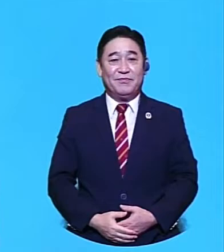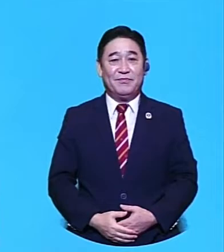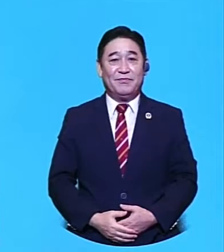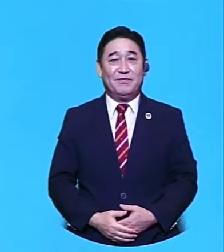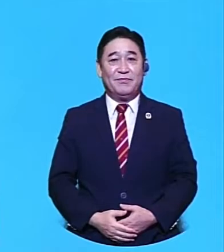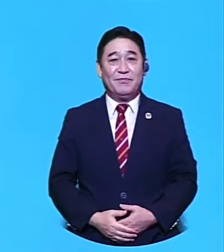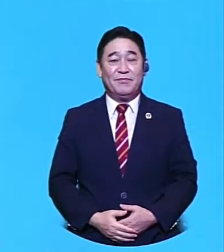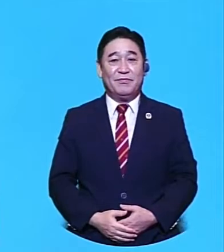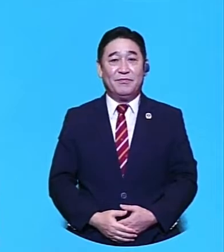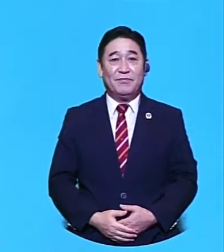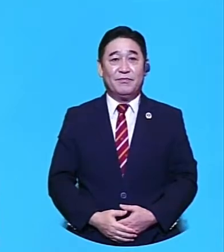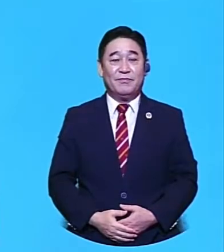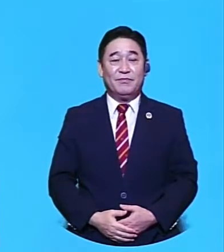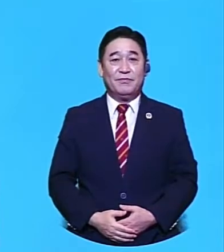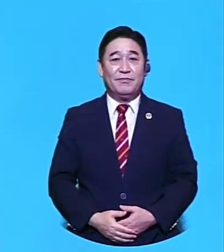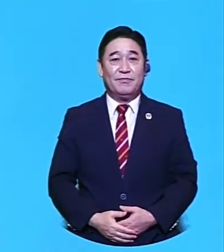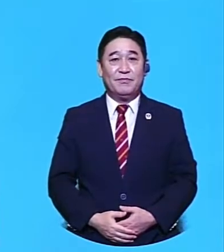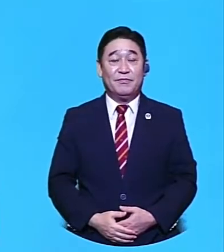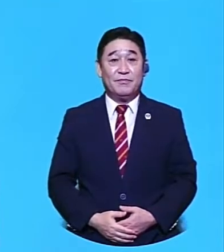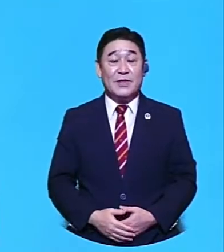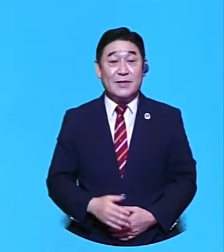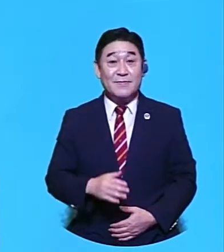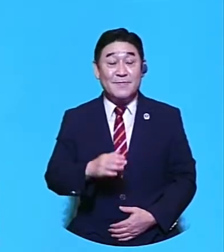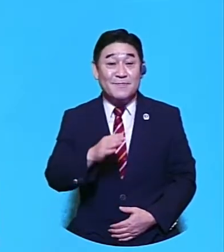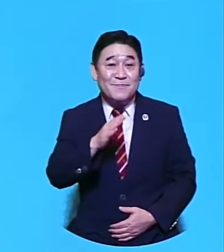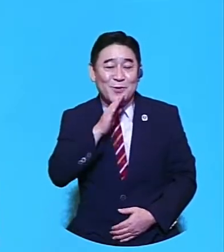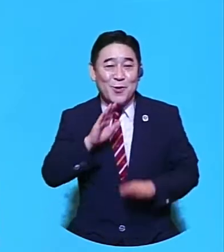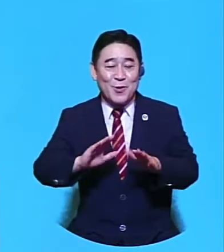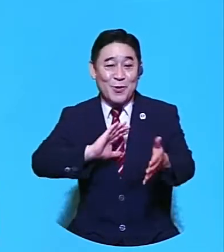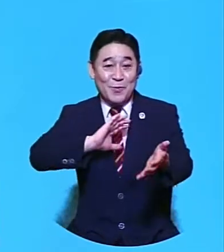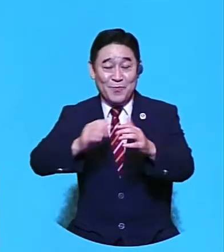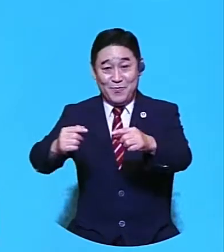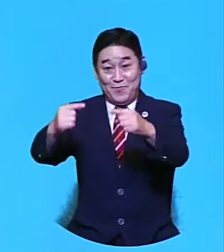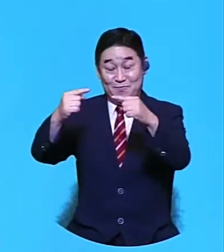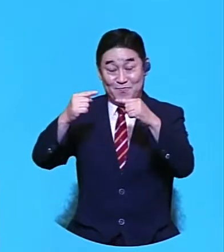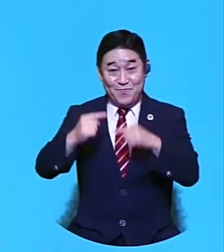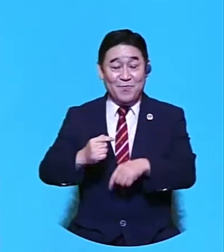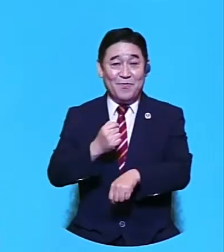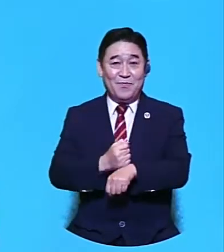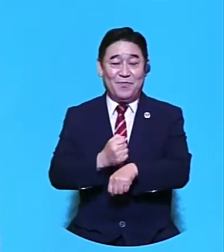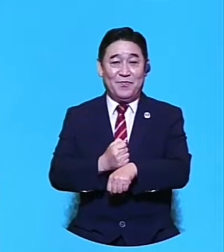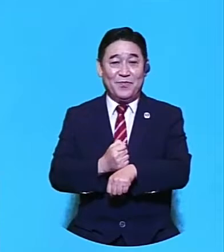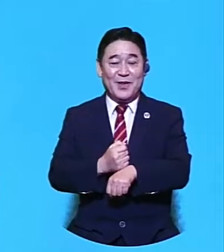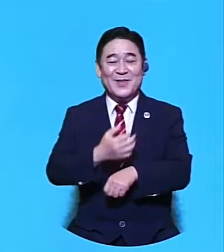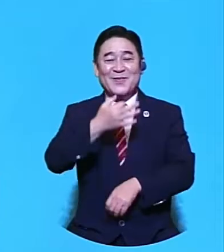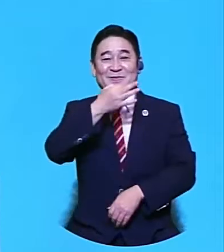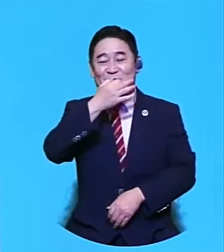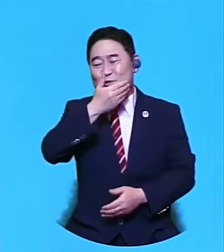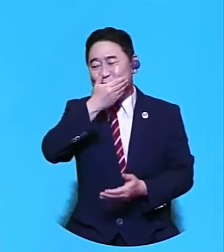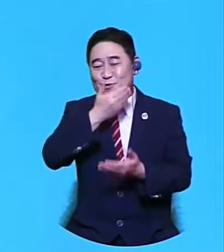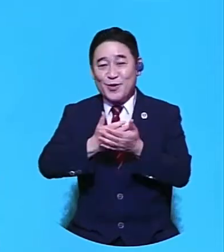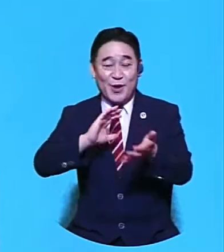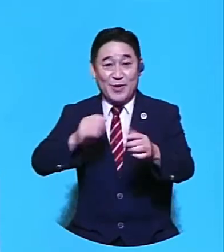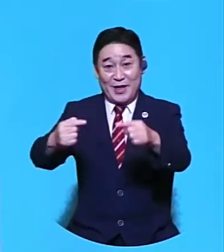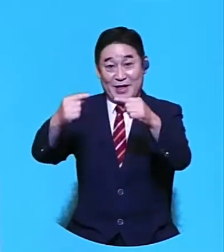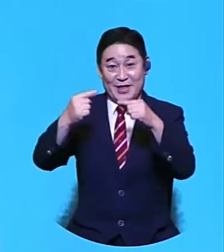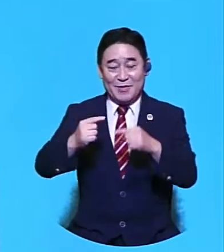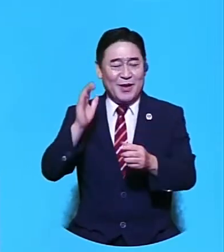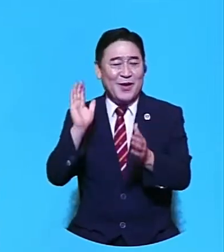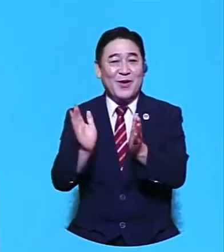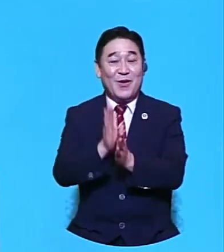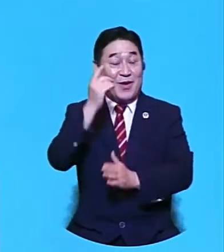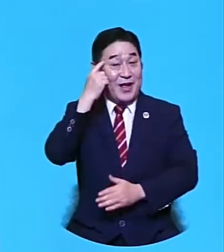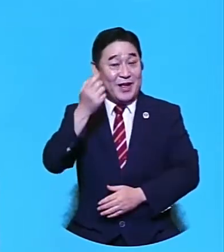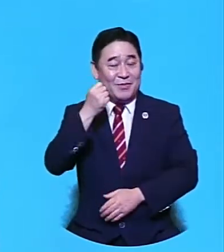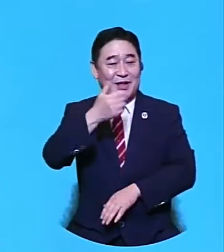my great honor to join this important and interesting conference. Well, as you know,